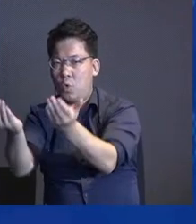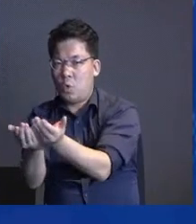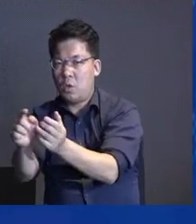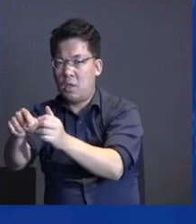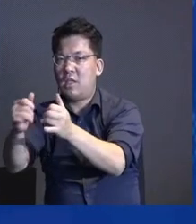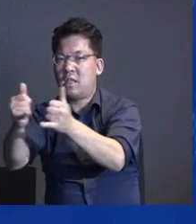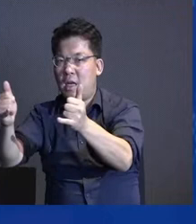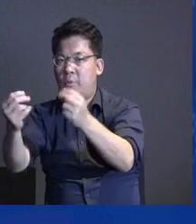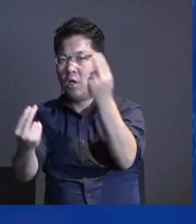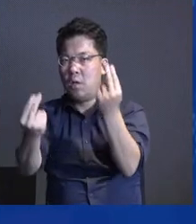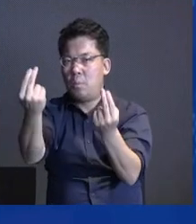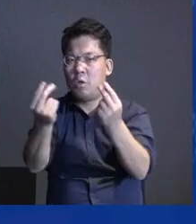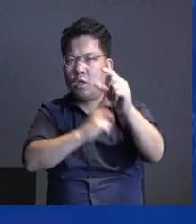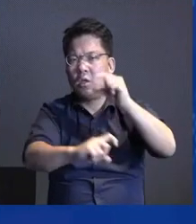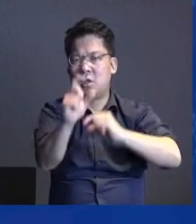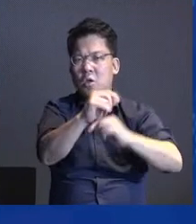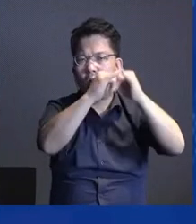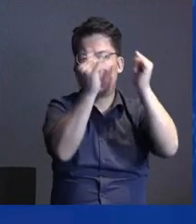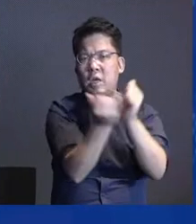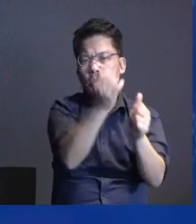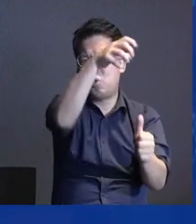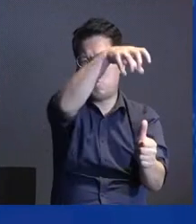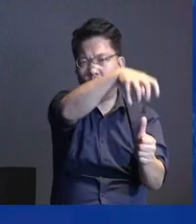serious in the future.